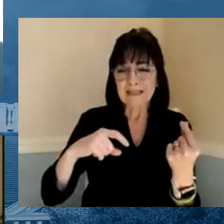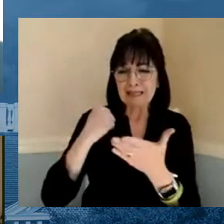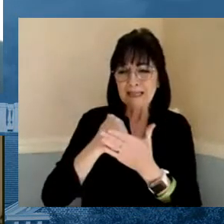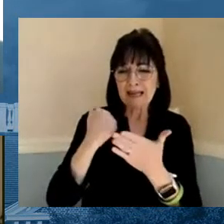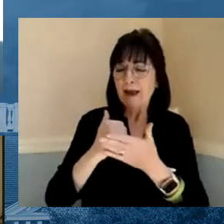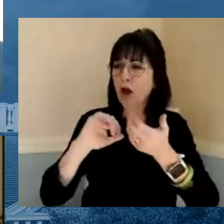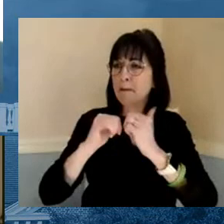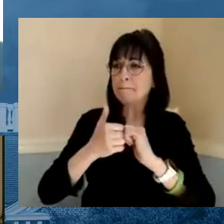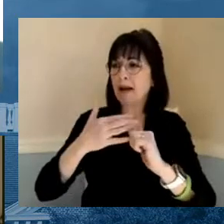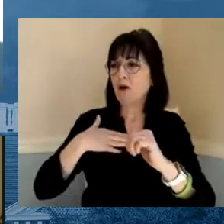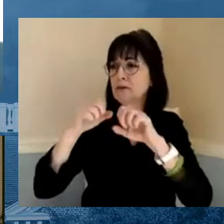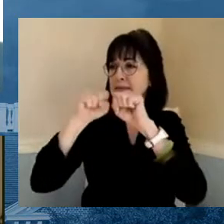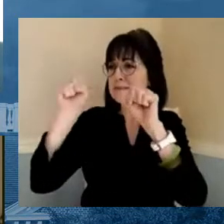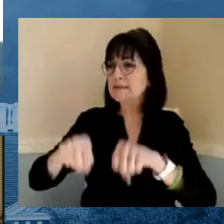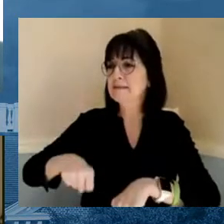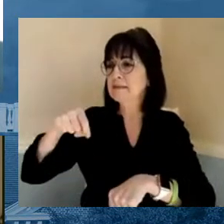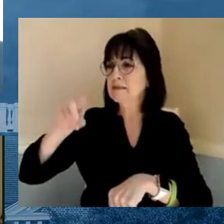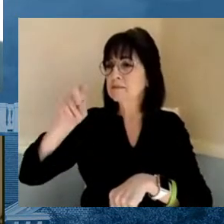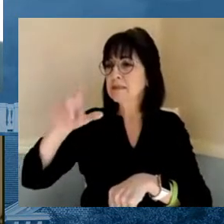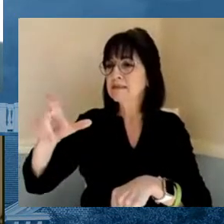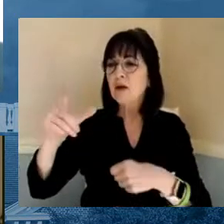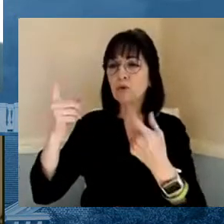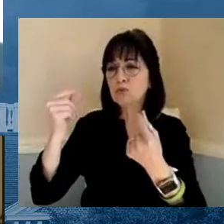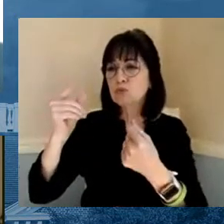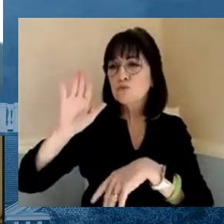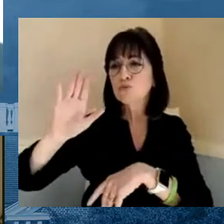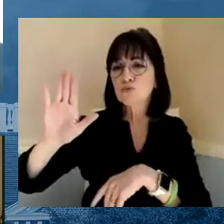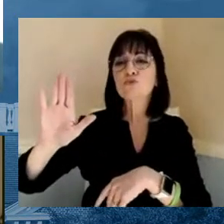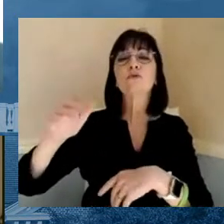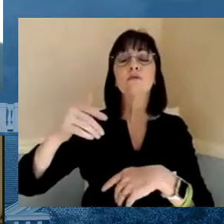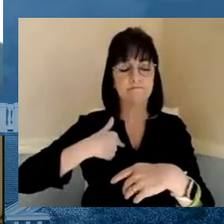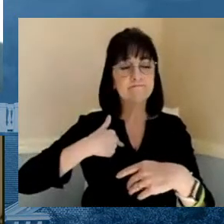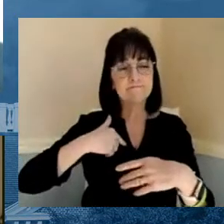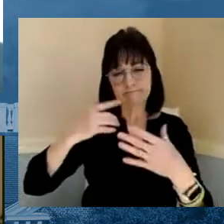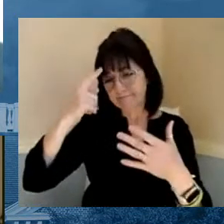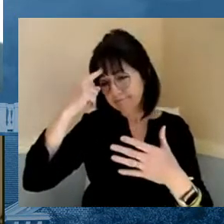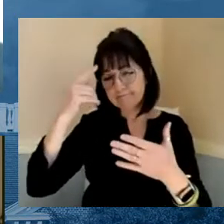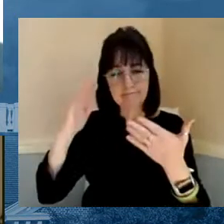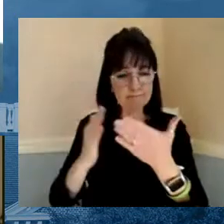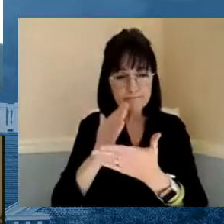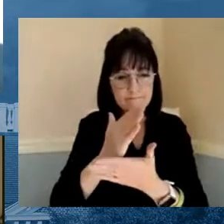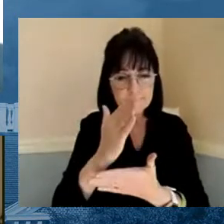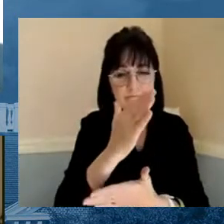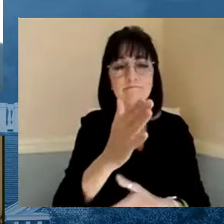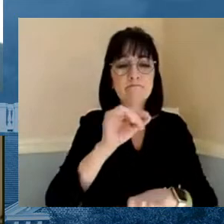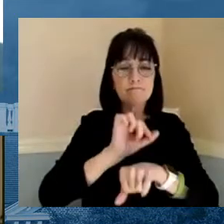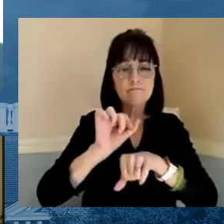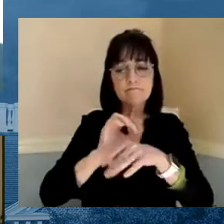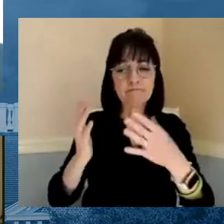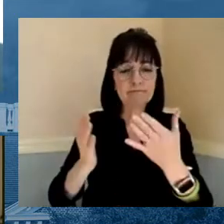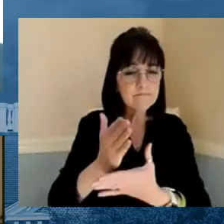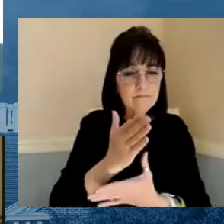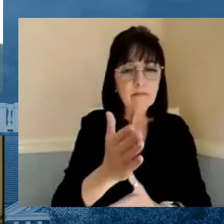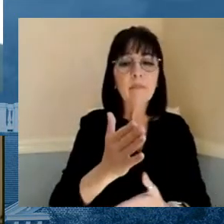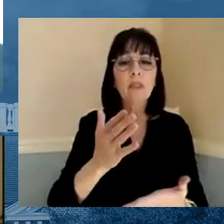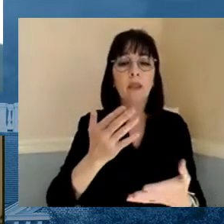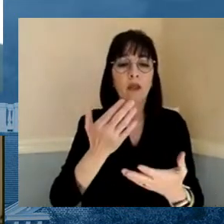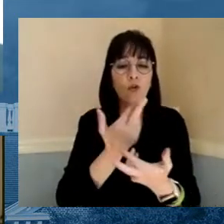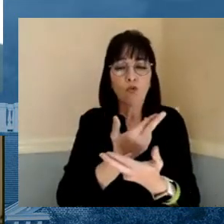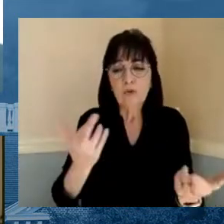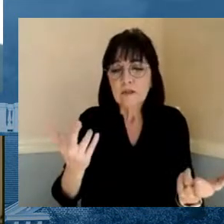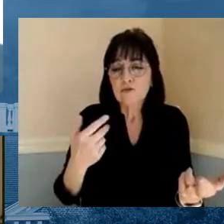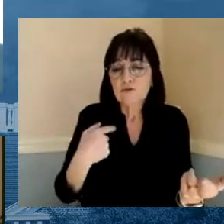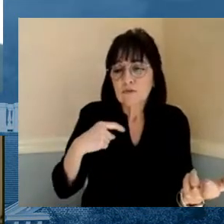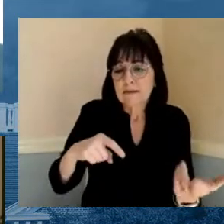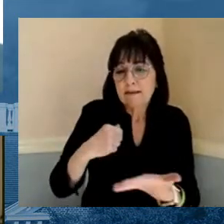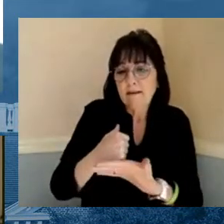around here in Delaware. We give back to each other. We support each other. And we have our POWER program, which we're so very, very proud of as well, who,